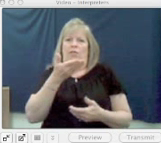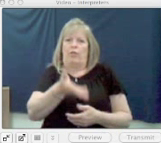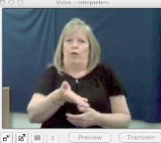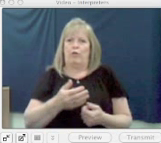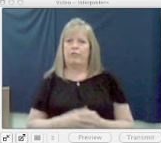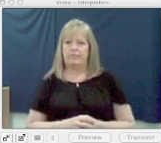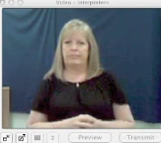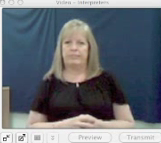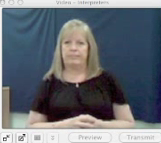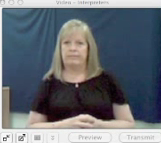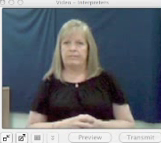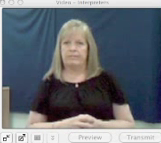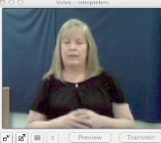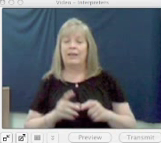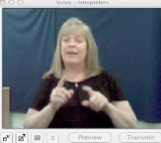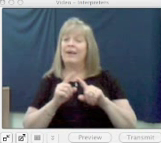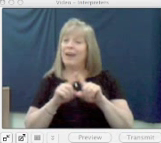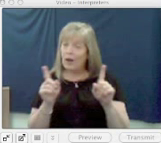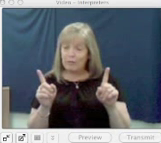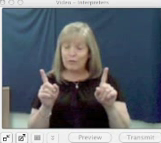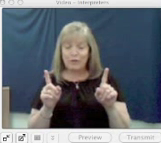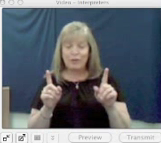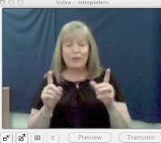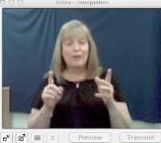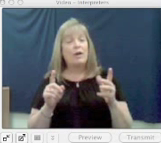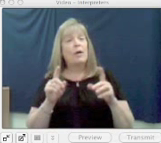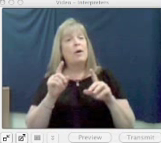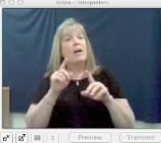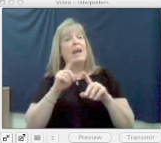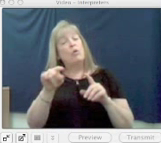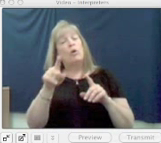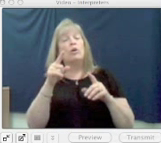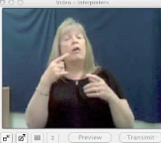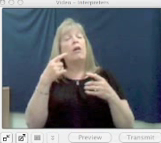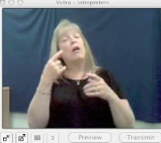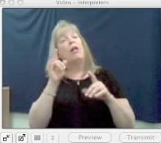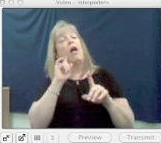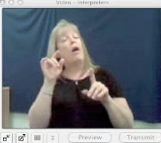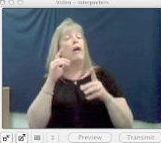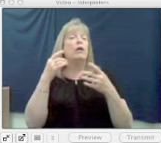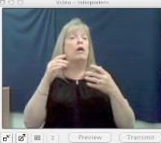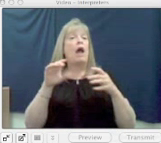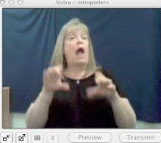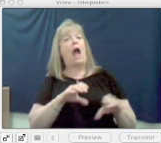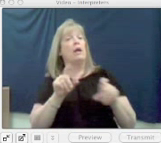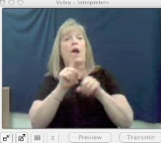However, not pretending you're there, or pretending that you're not there,